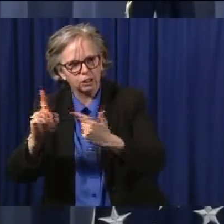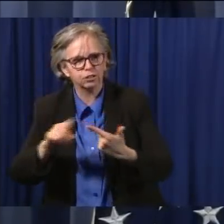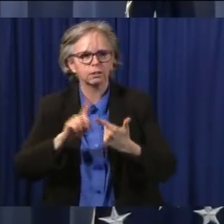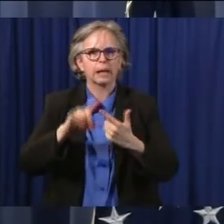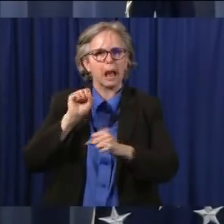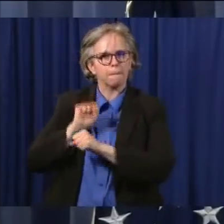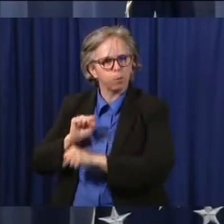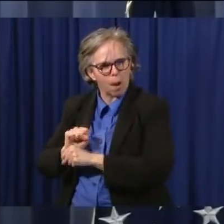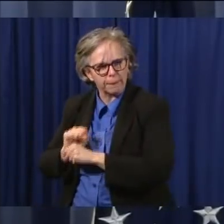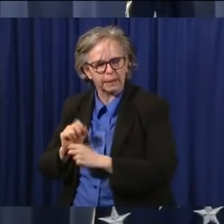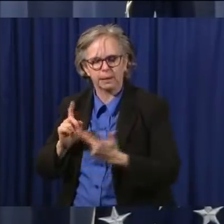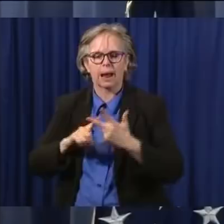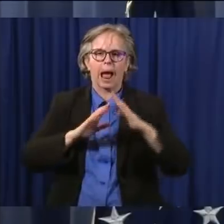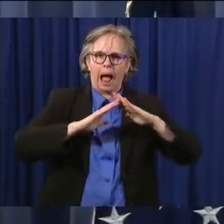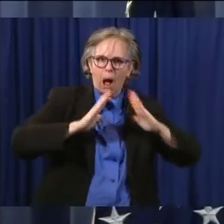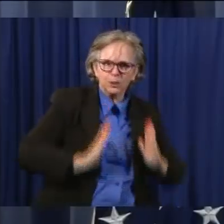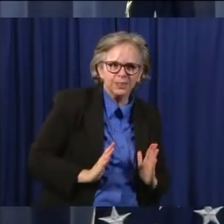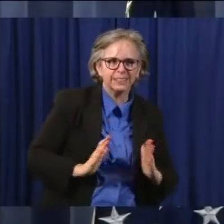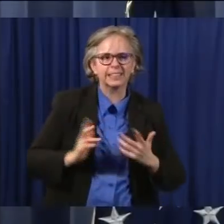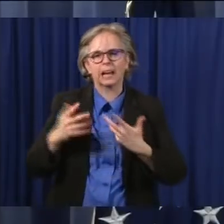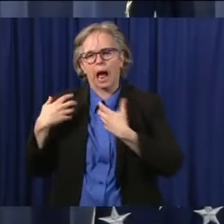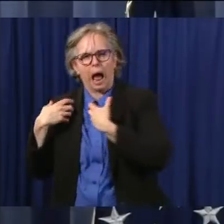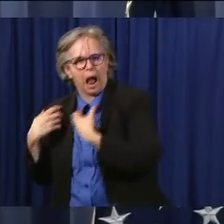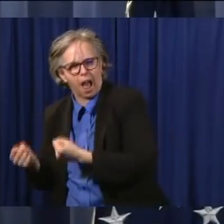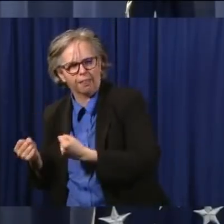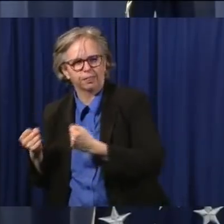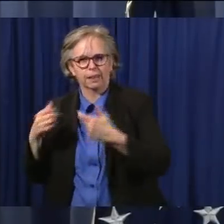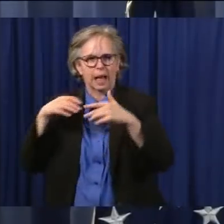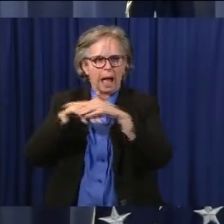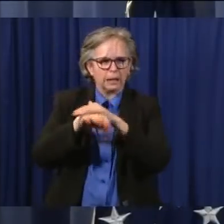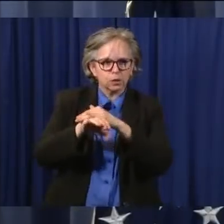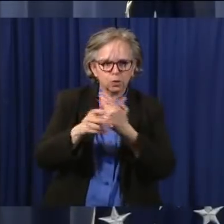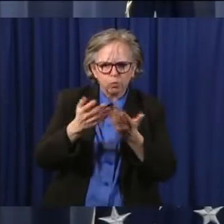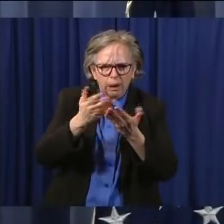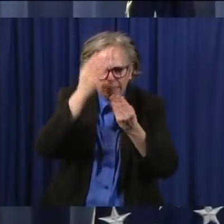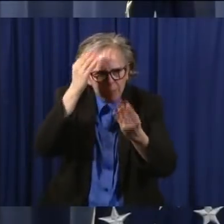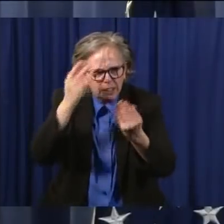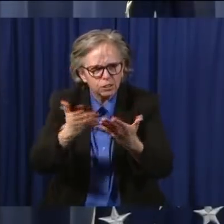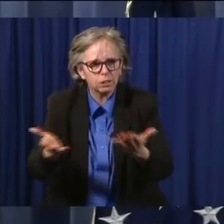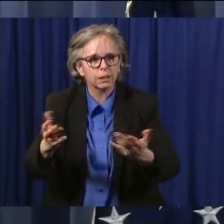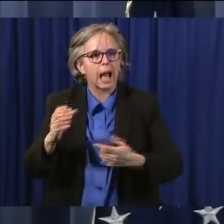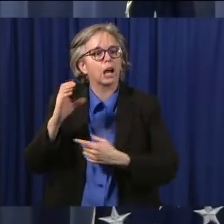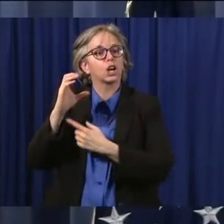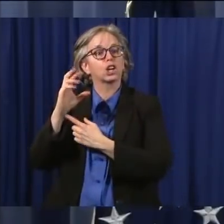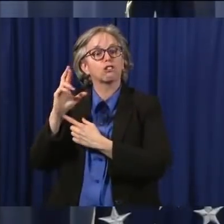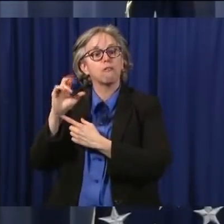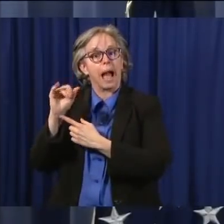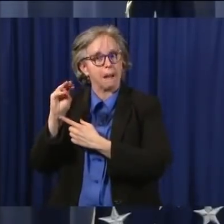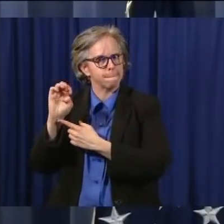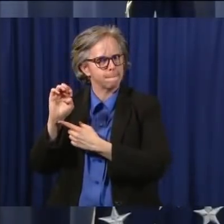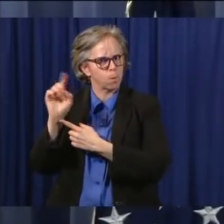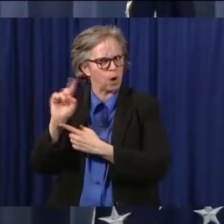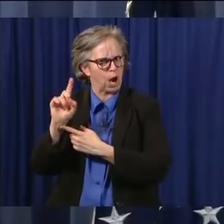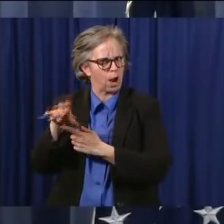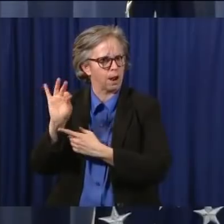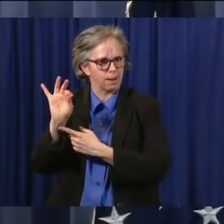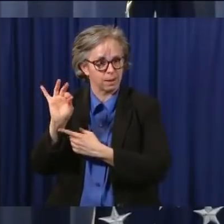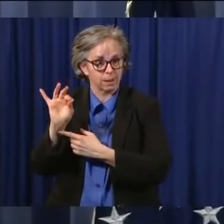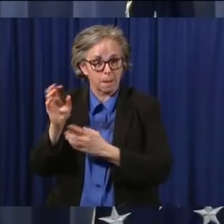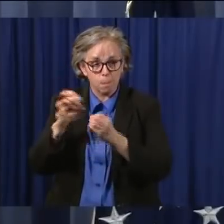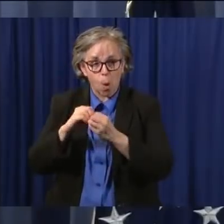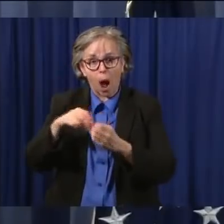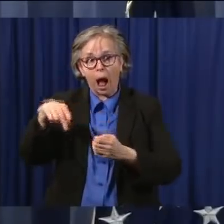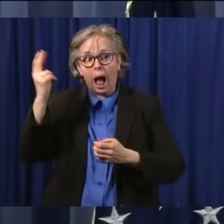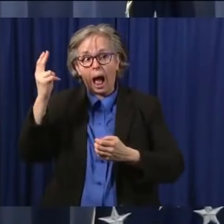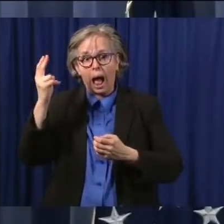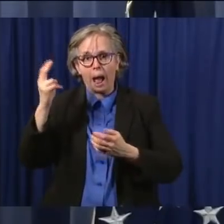health, access to resources, and crime. The higher the level in the index, the better the opportunities to thrive. You'll find a state